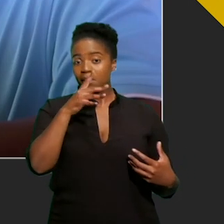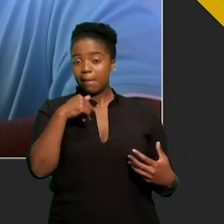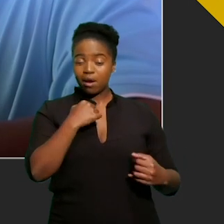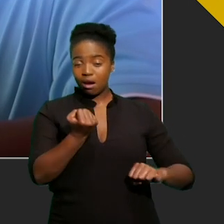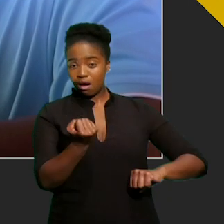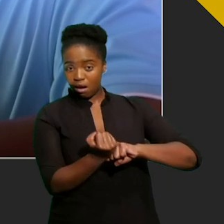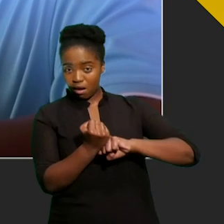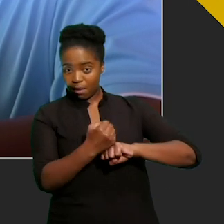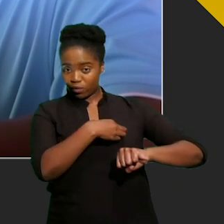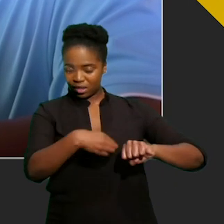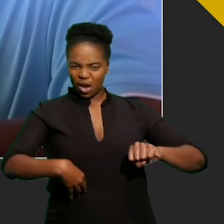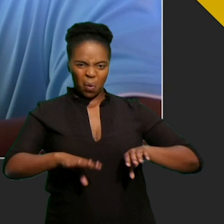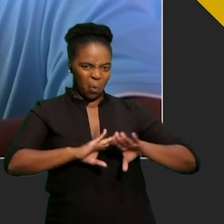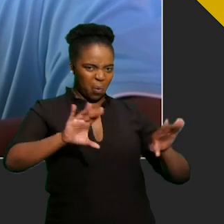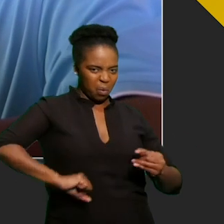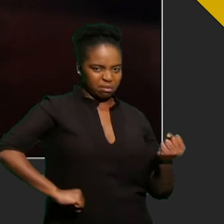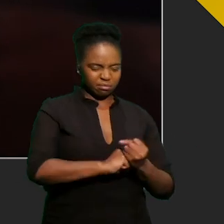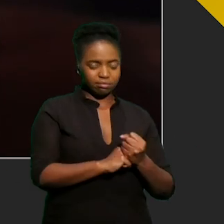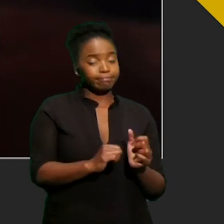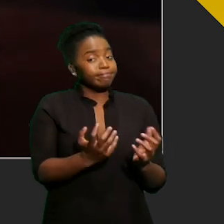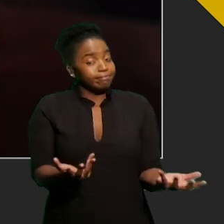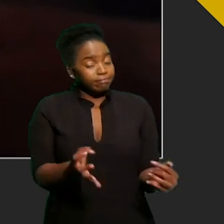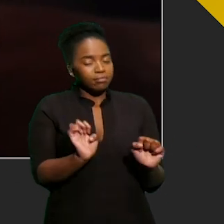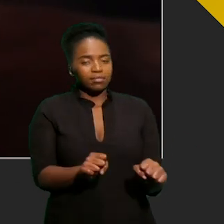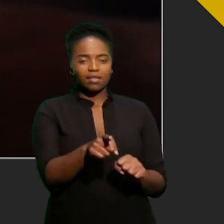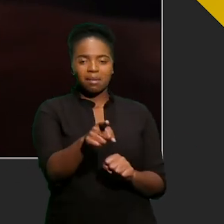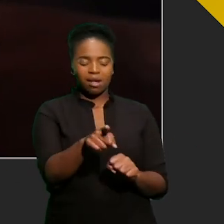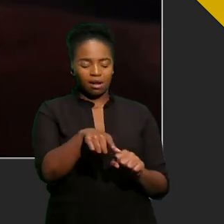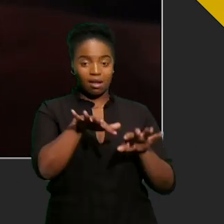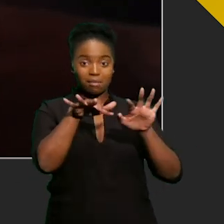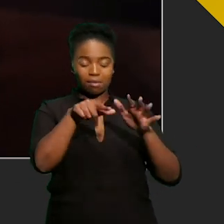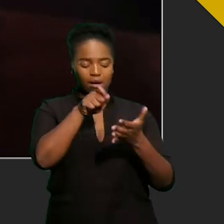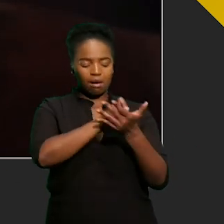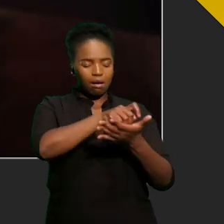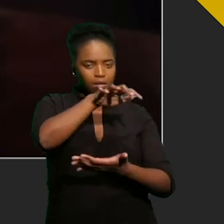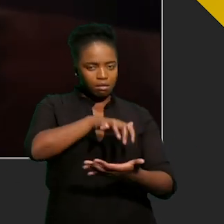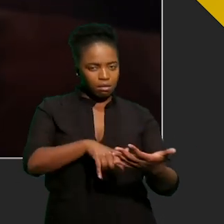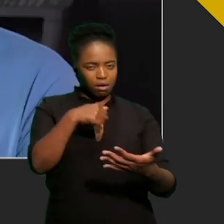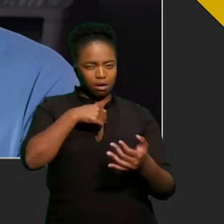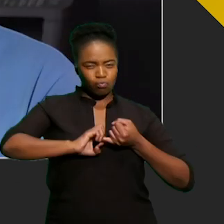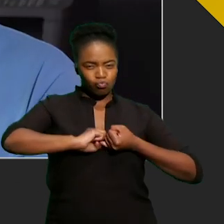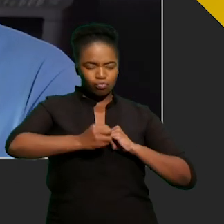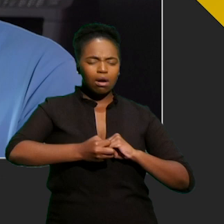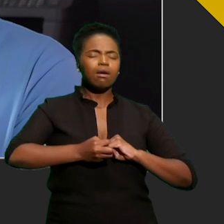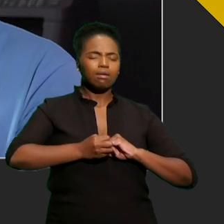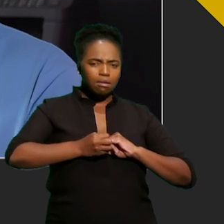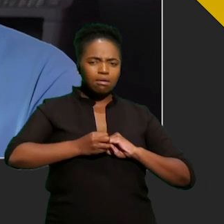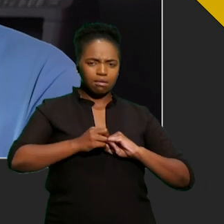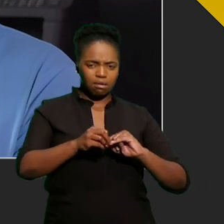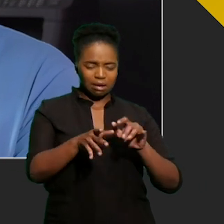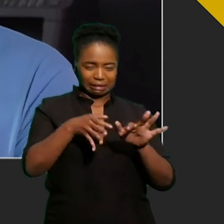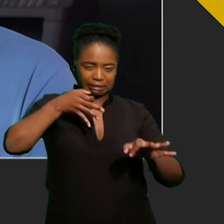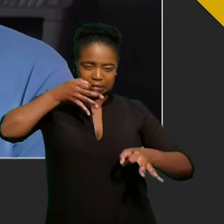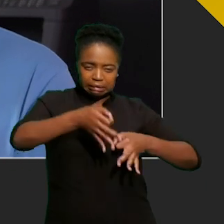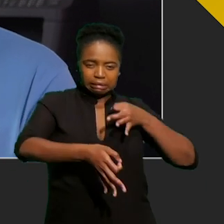the president, or anti-president, or njani njani. So the journalist there has to always try as hard as possible to explain